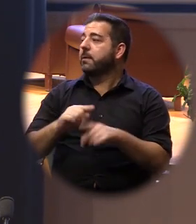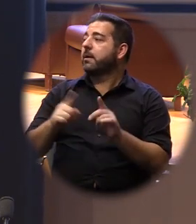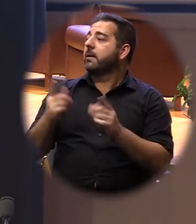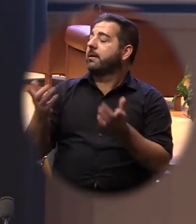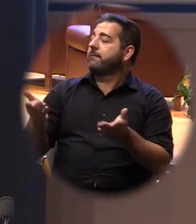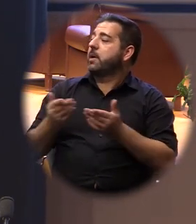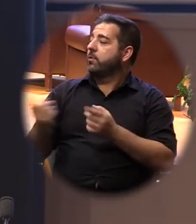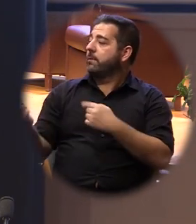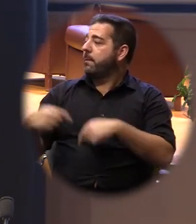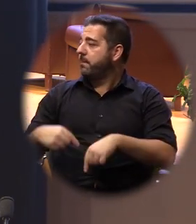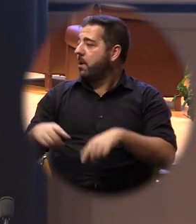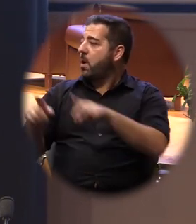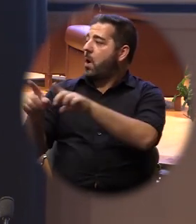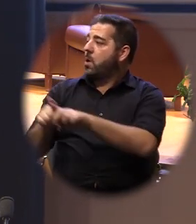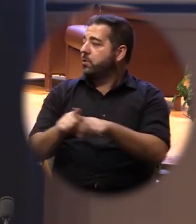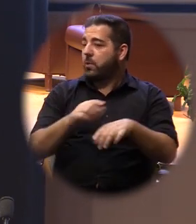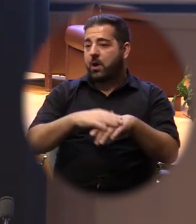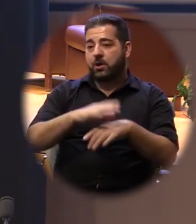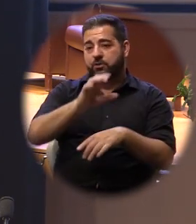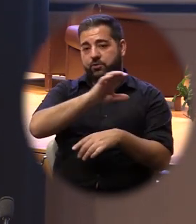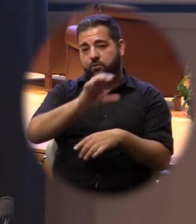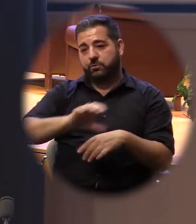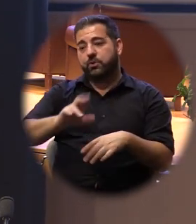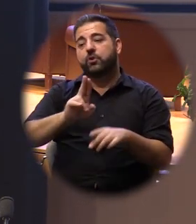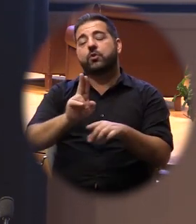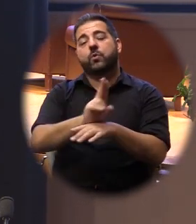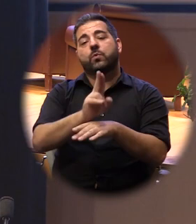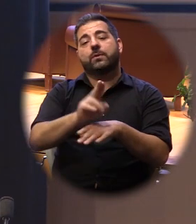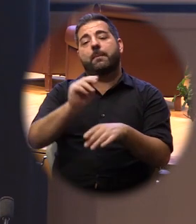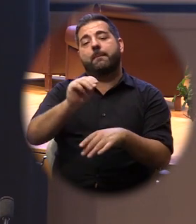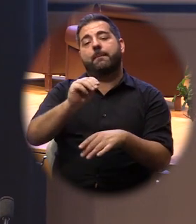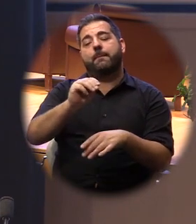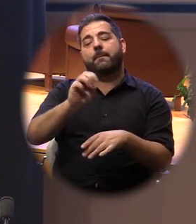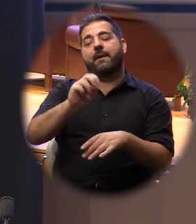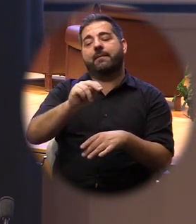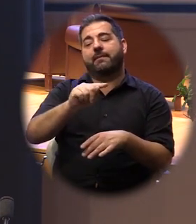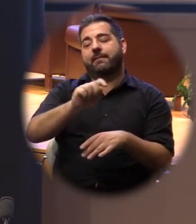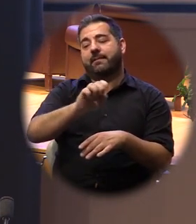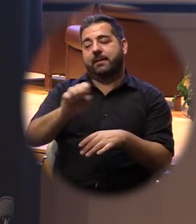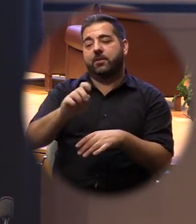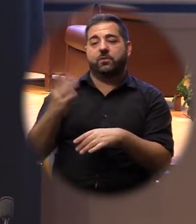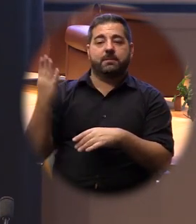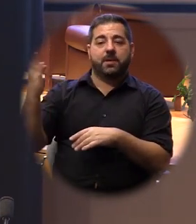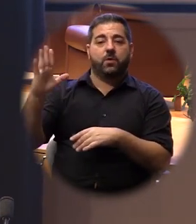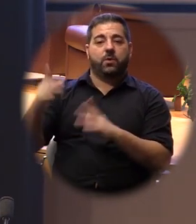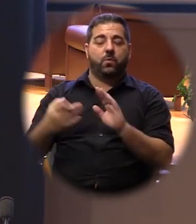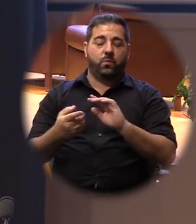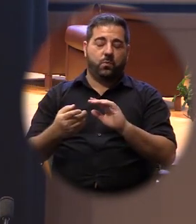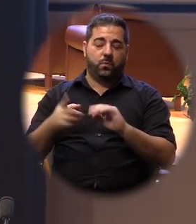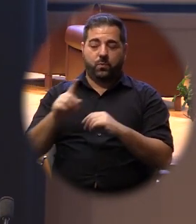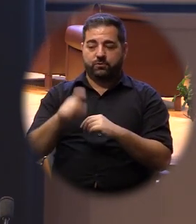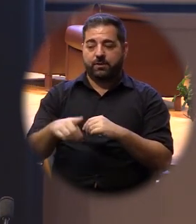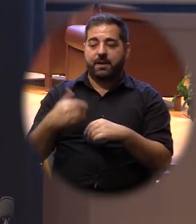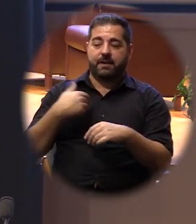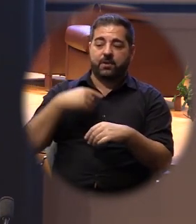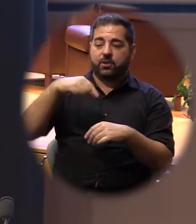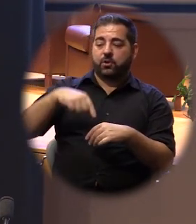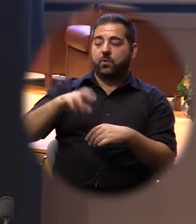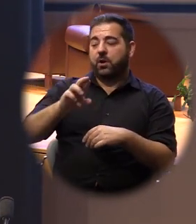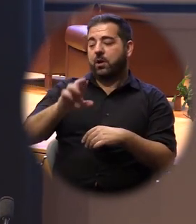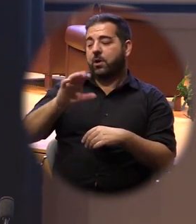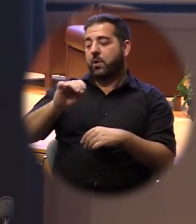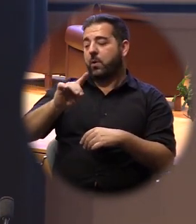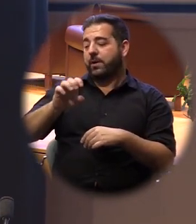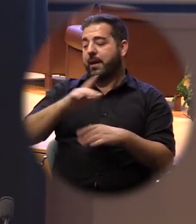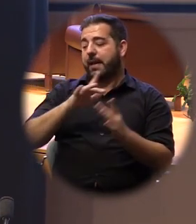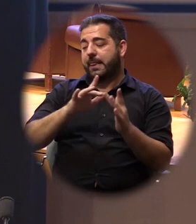here as well as on Zoom to use Menti to submit your questions. There's a QR code and